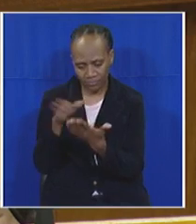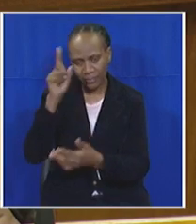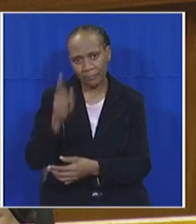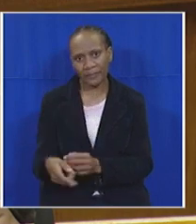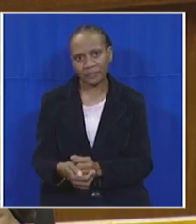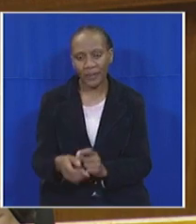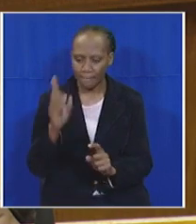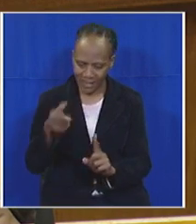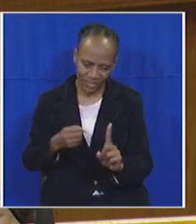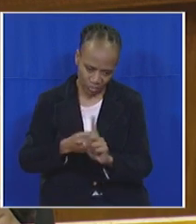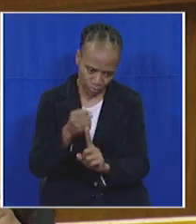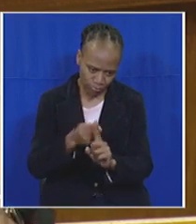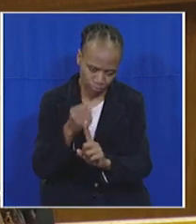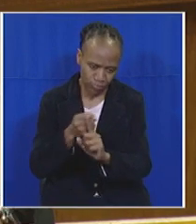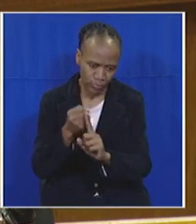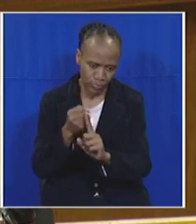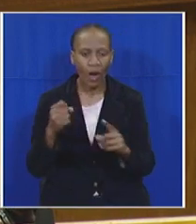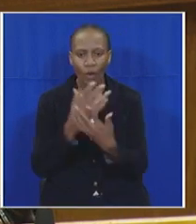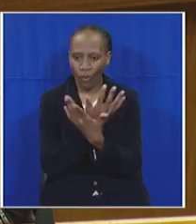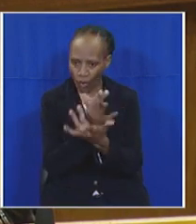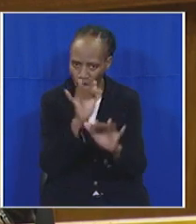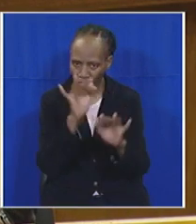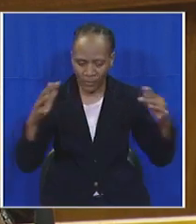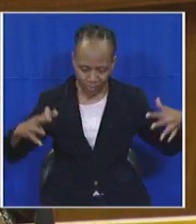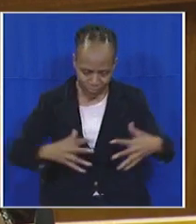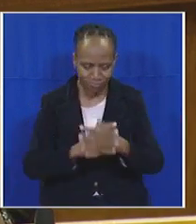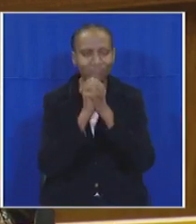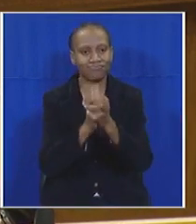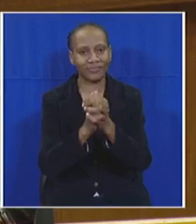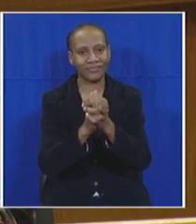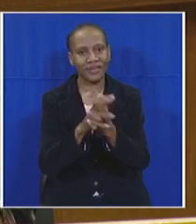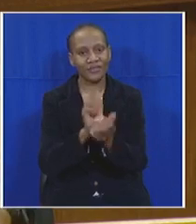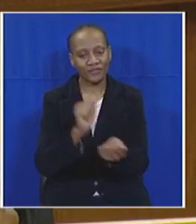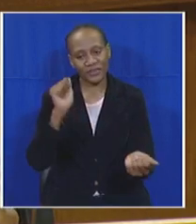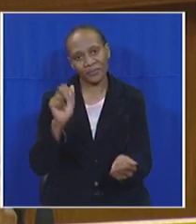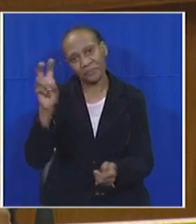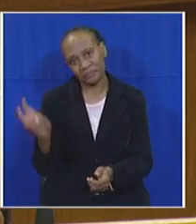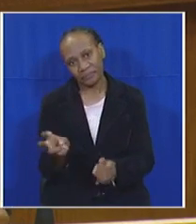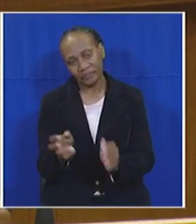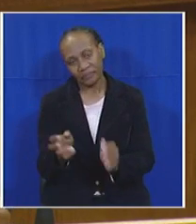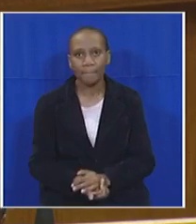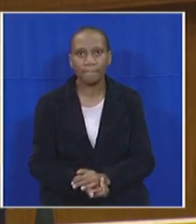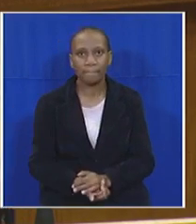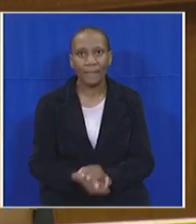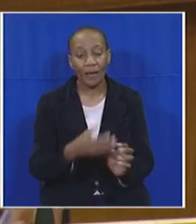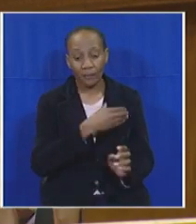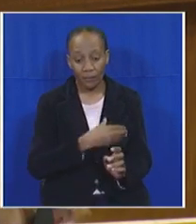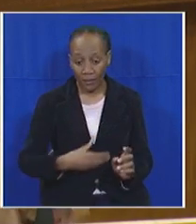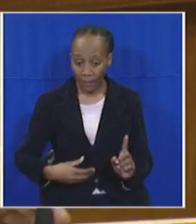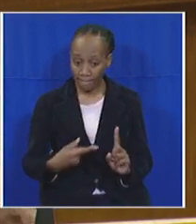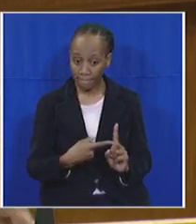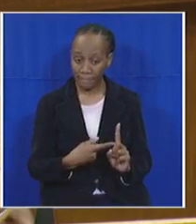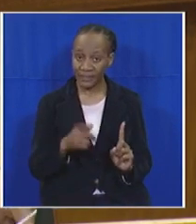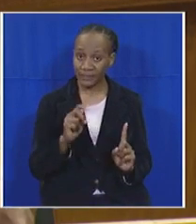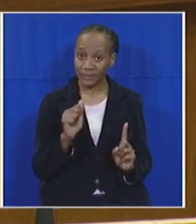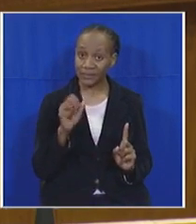a unitary, non-racial, and a democratic South Africa." Close quote. The late president of the African National